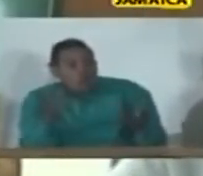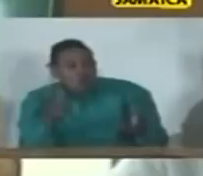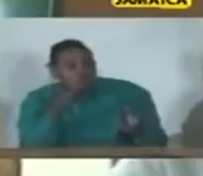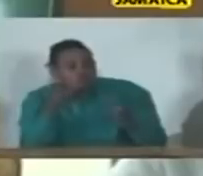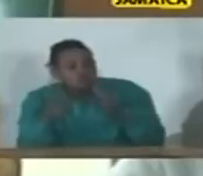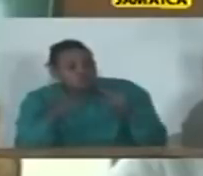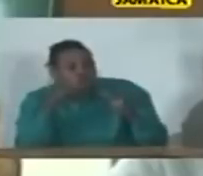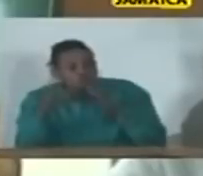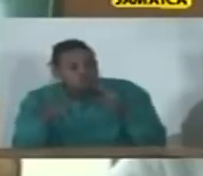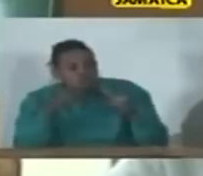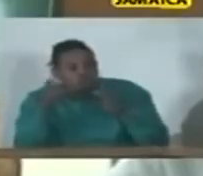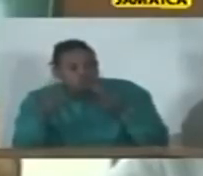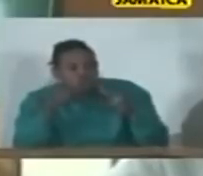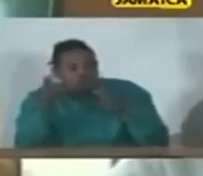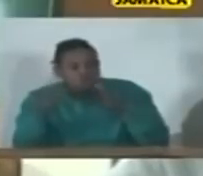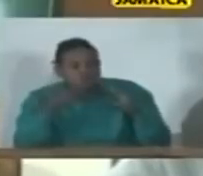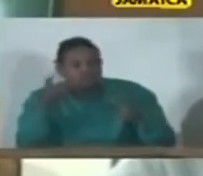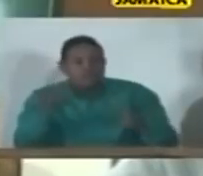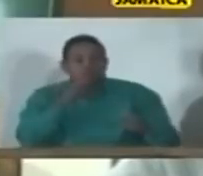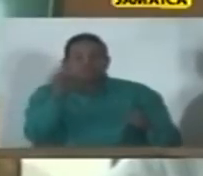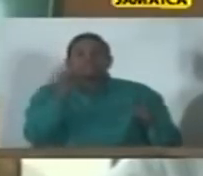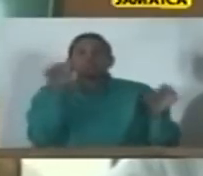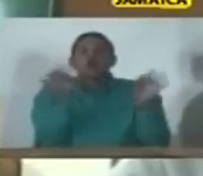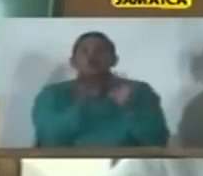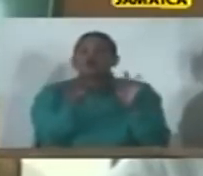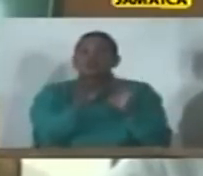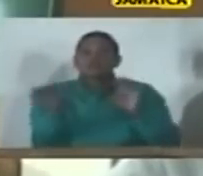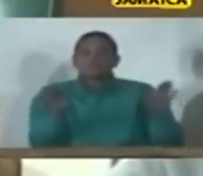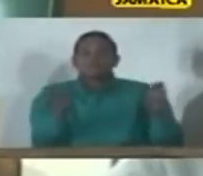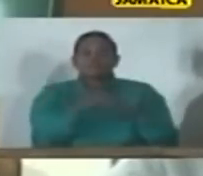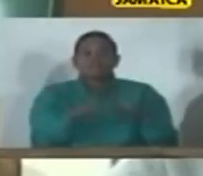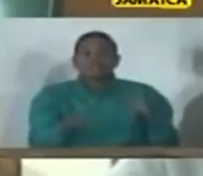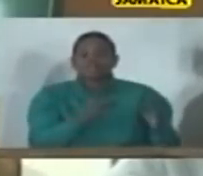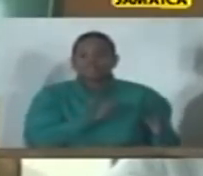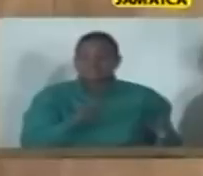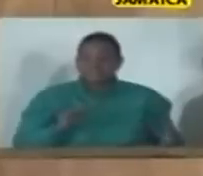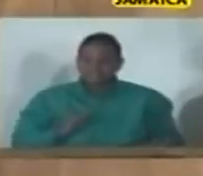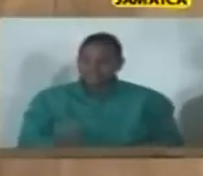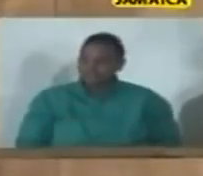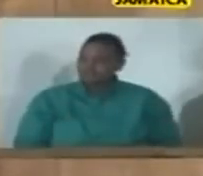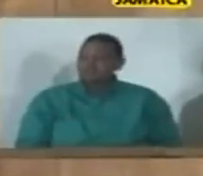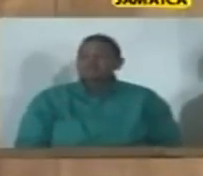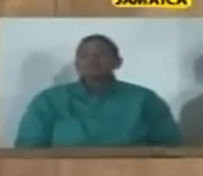shouting and really unworthy behavior in this chamber.